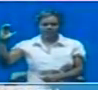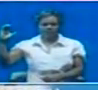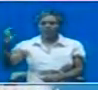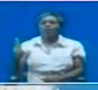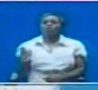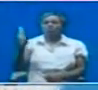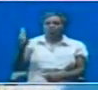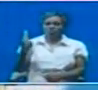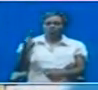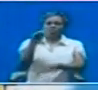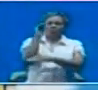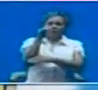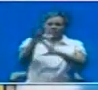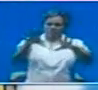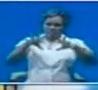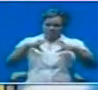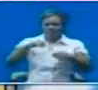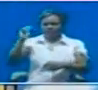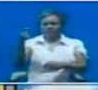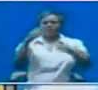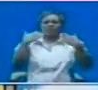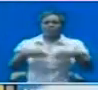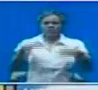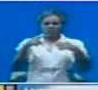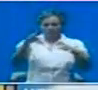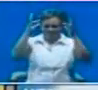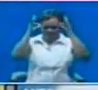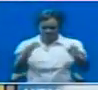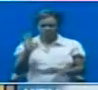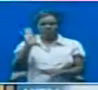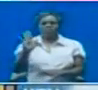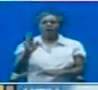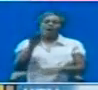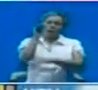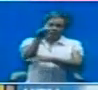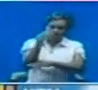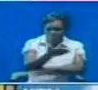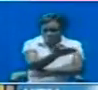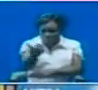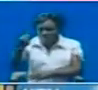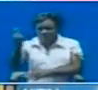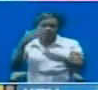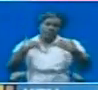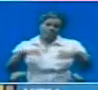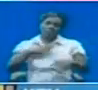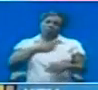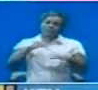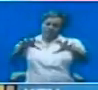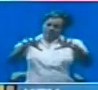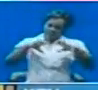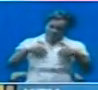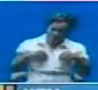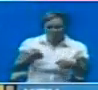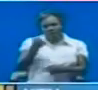Uhuru Kenyatta is asking for acceptance from Kenyans over his decision. I urge my fellow citizens to accept and